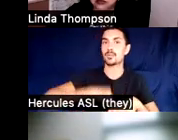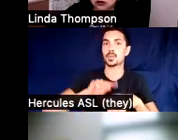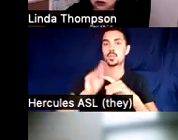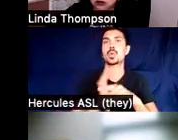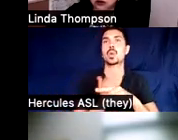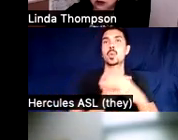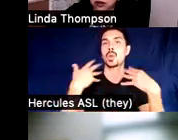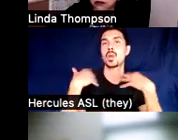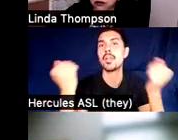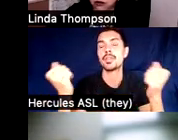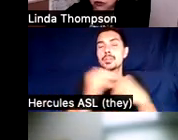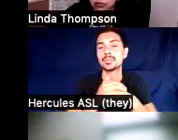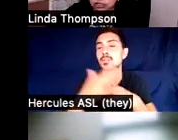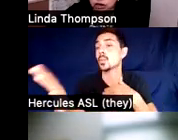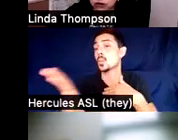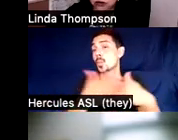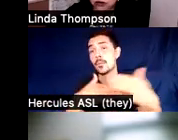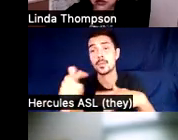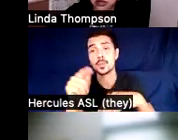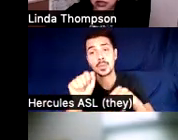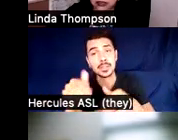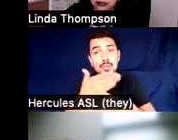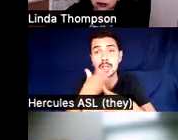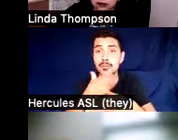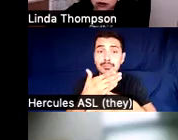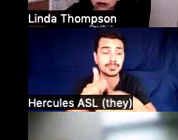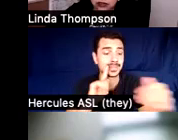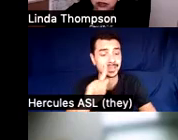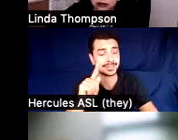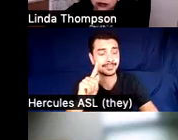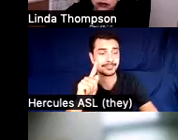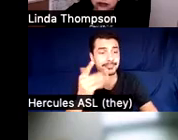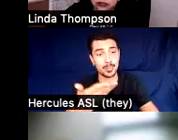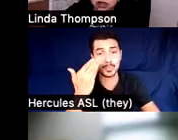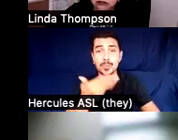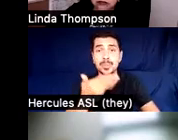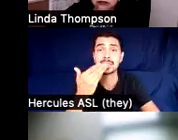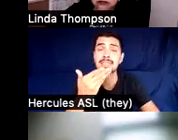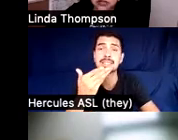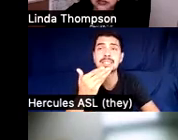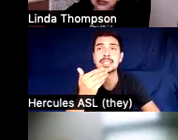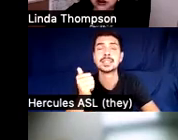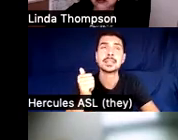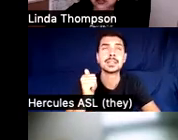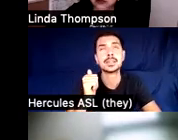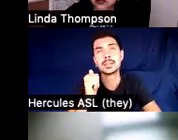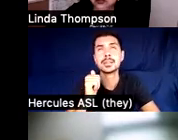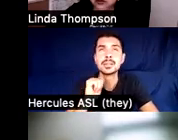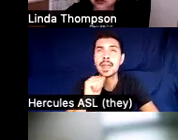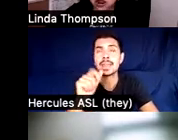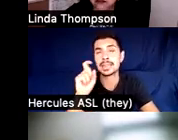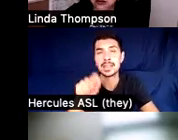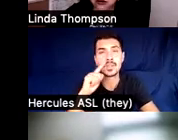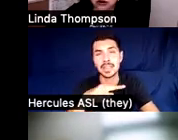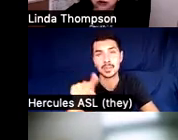well-being. So whatever you can share is probably, it's not necessary for them to do